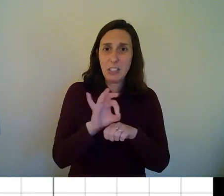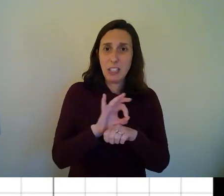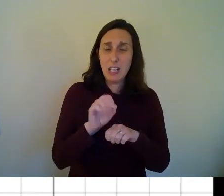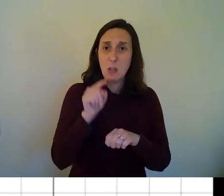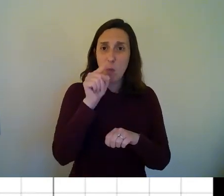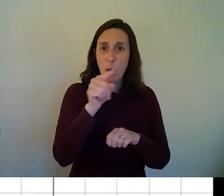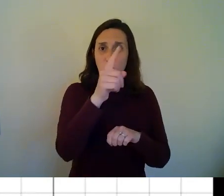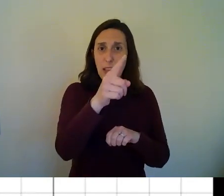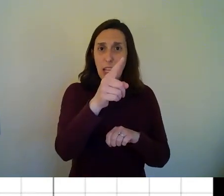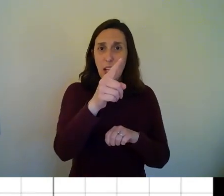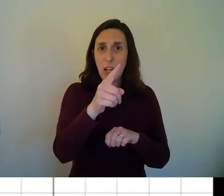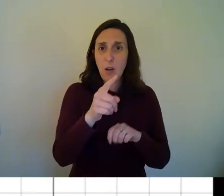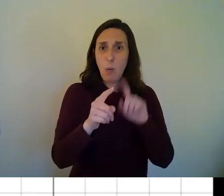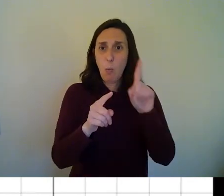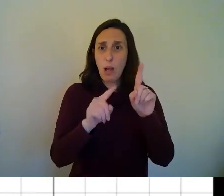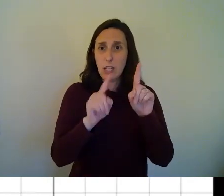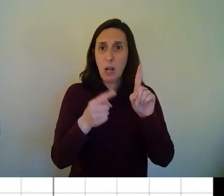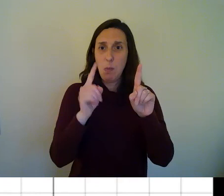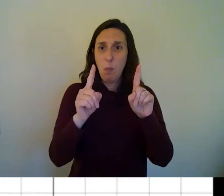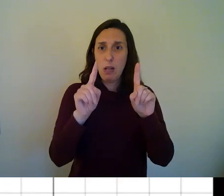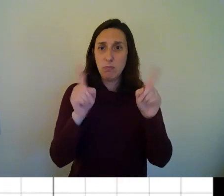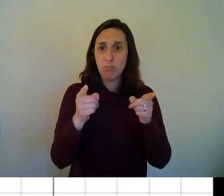there at 1, 1.